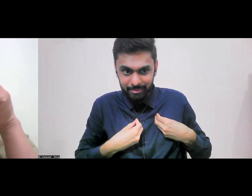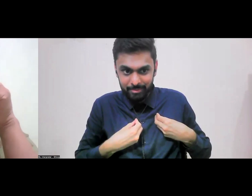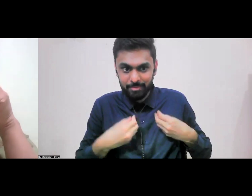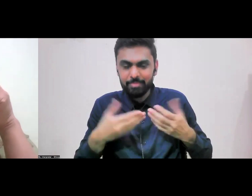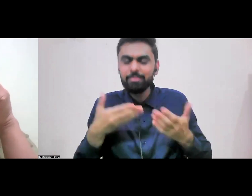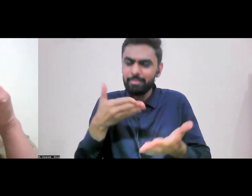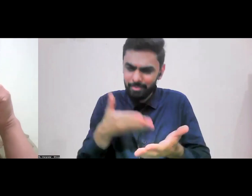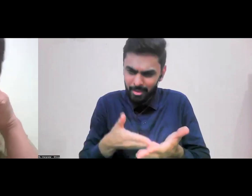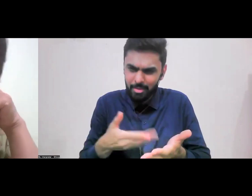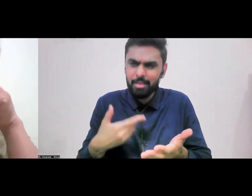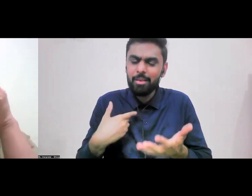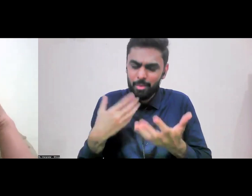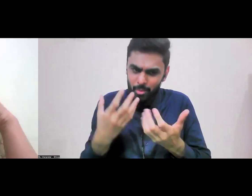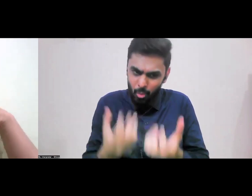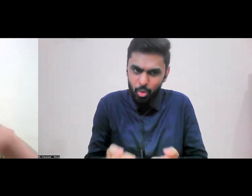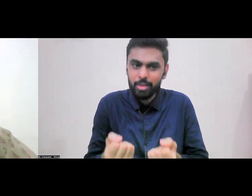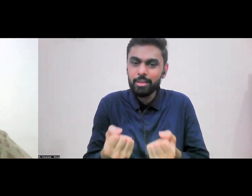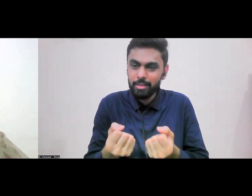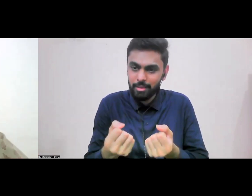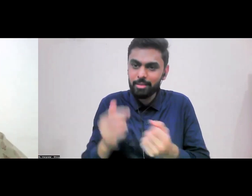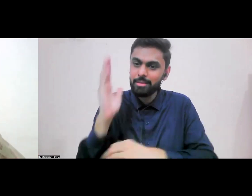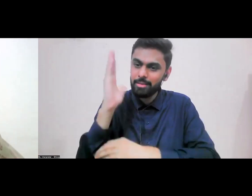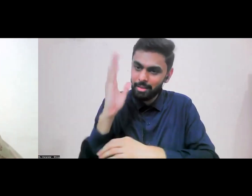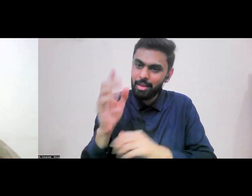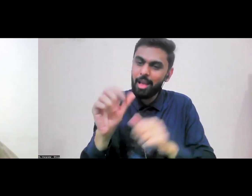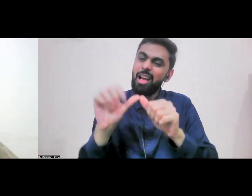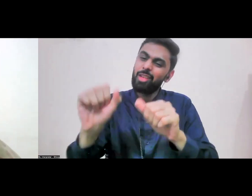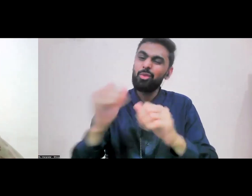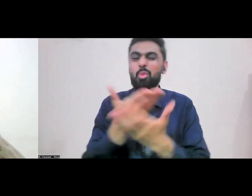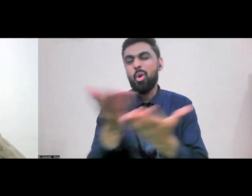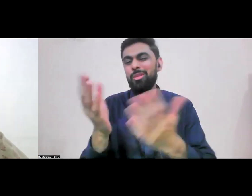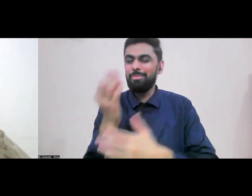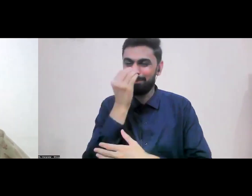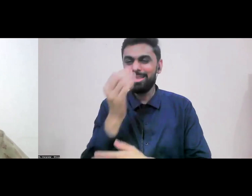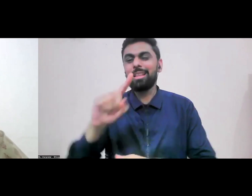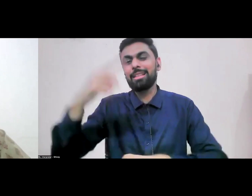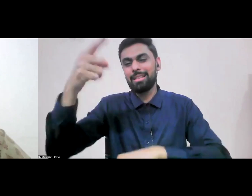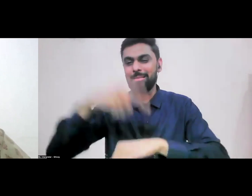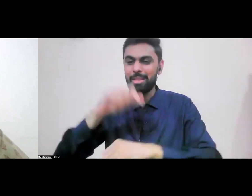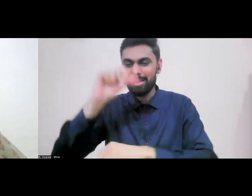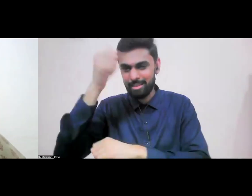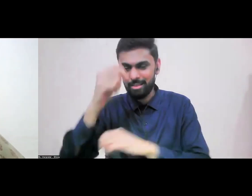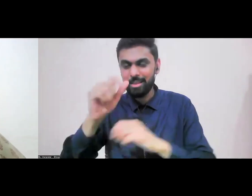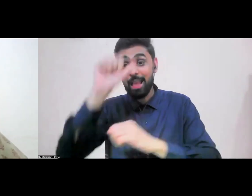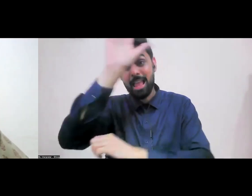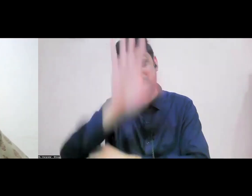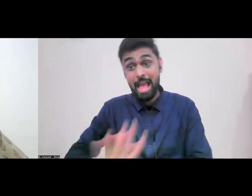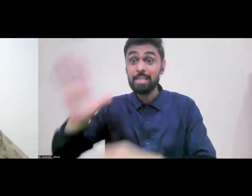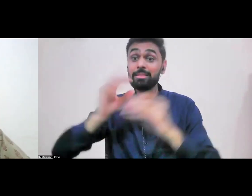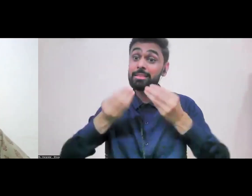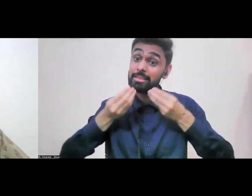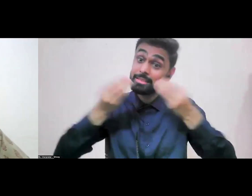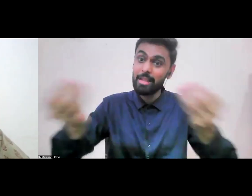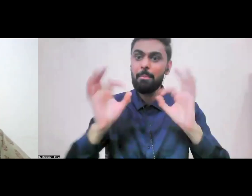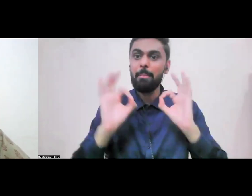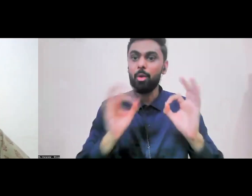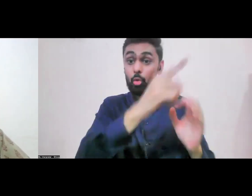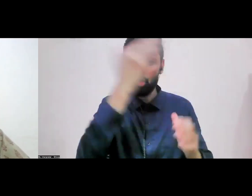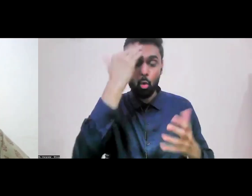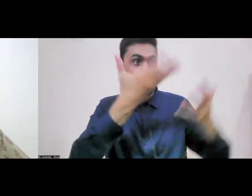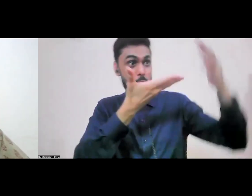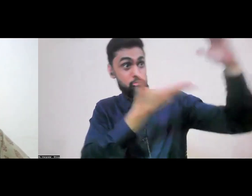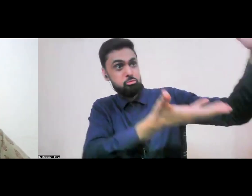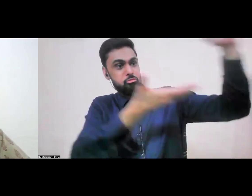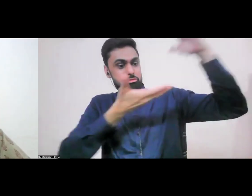should, yeah. So this should be accessible to all, to pan-India basis. The kind of knowledge you have shared right